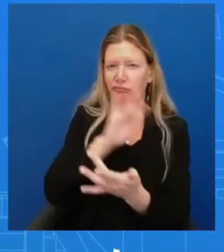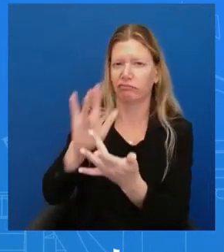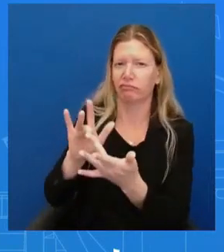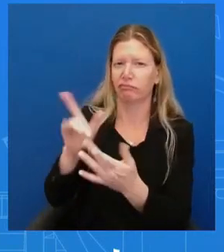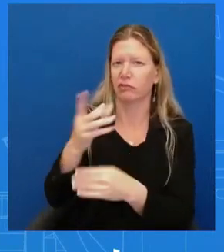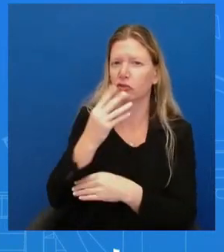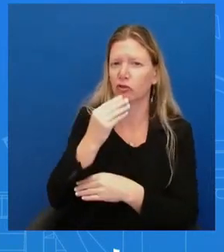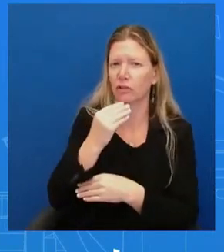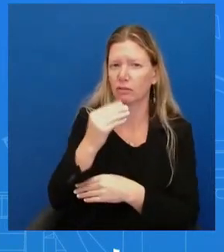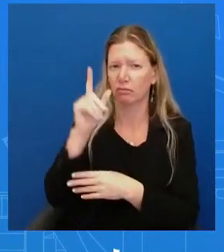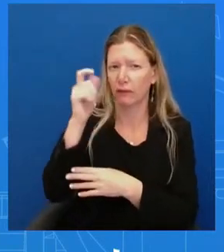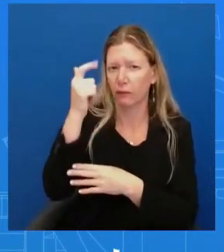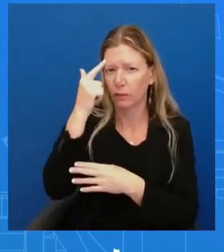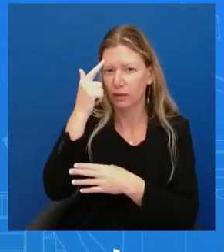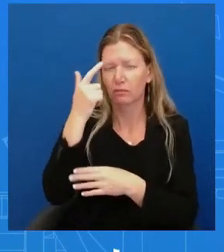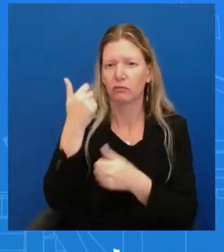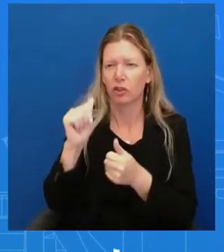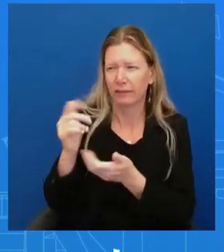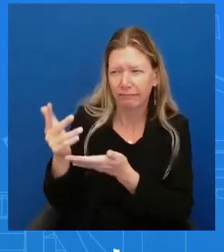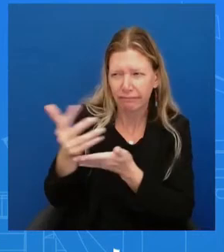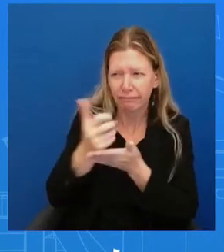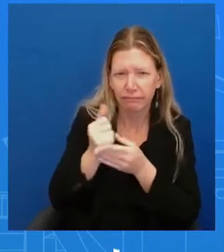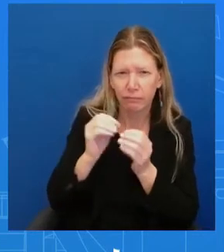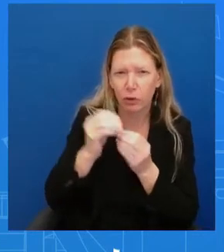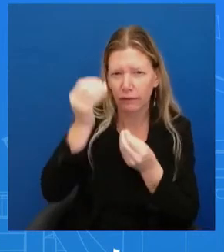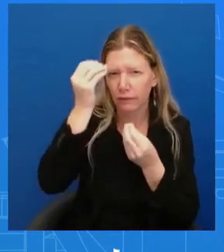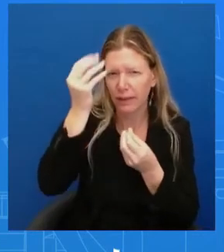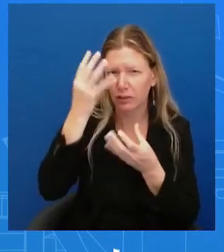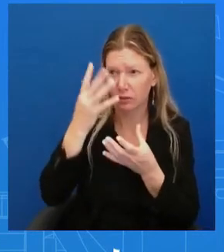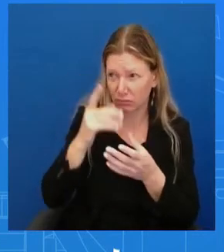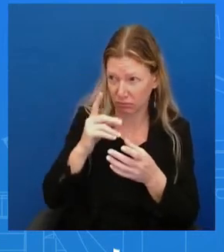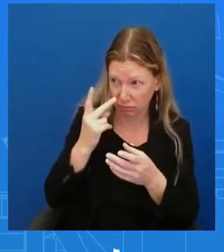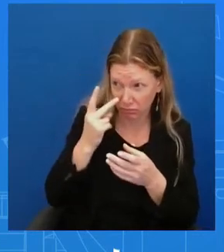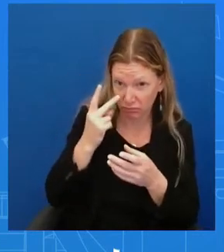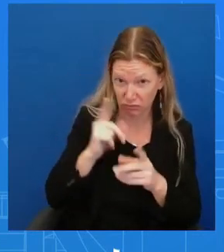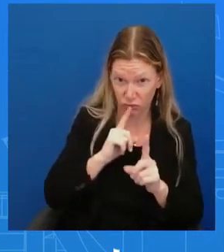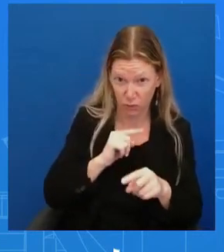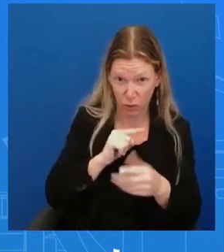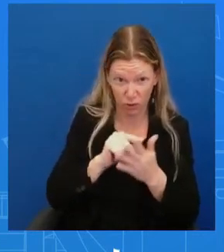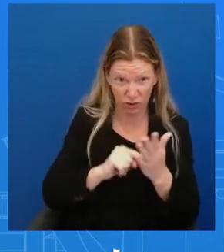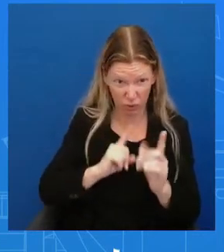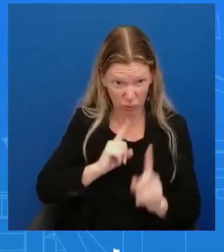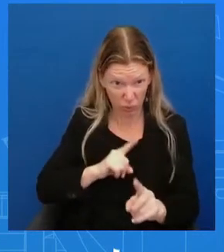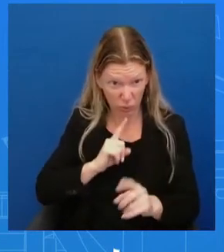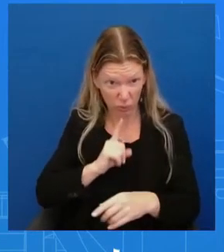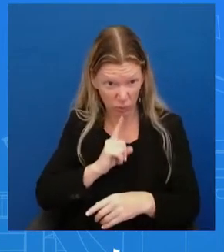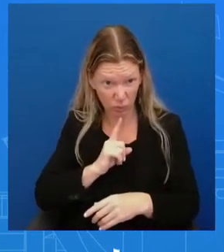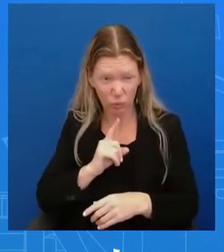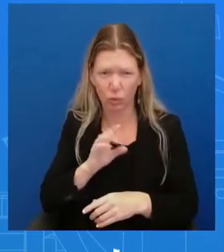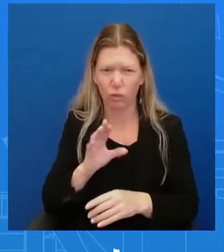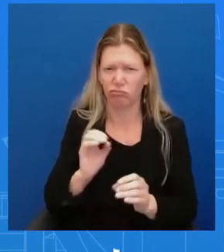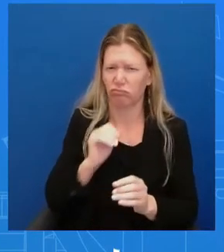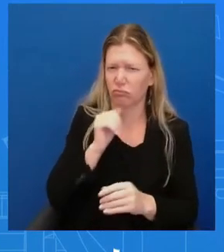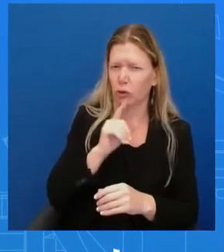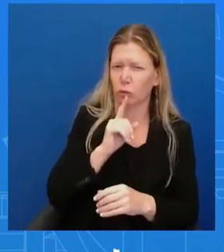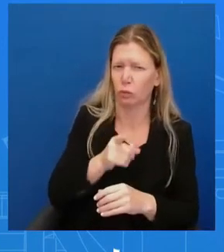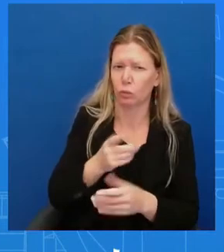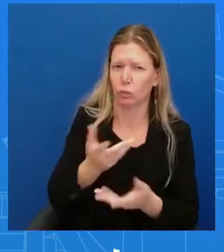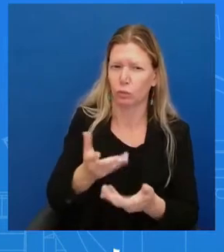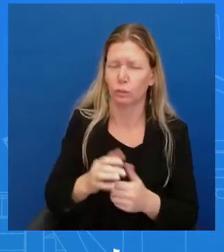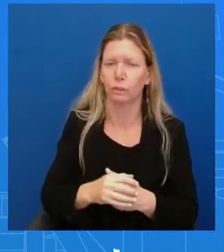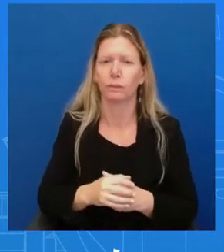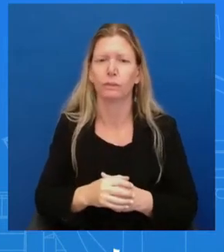But obviously, if these reports are true, that is indeed deeply concerning. The difference between the civilized world and uncivilized